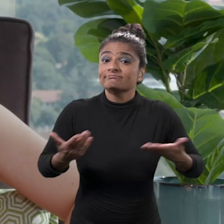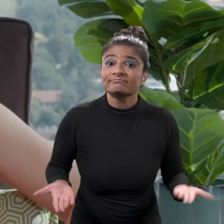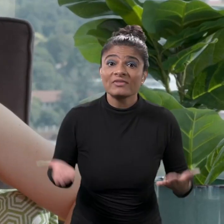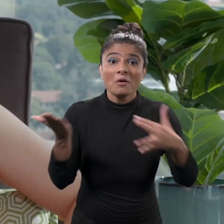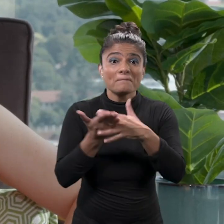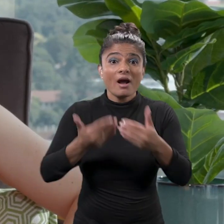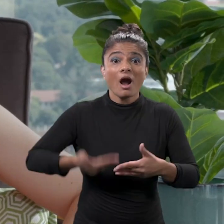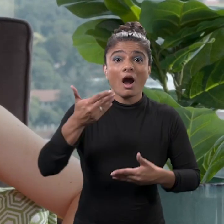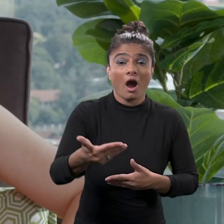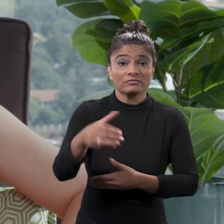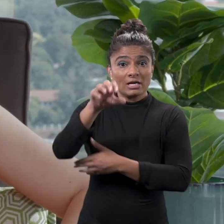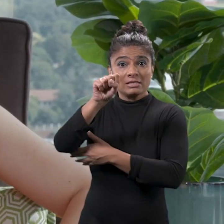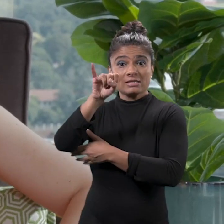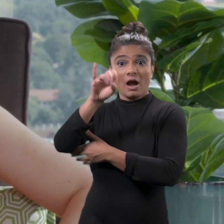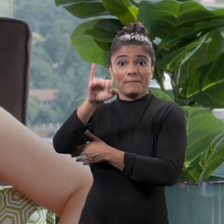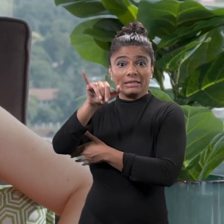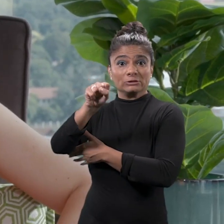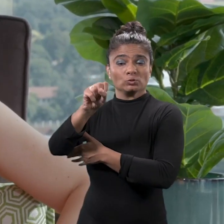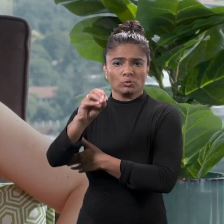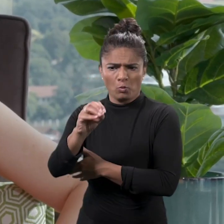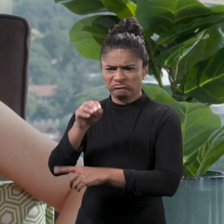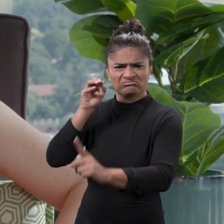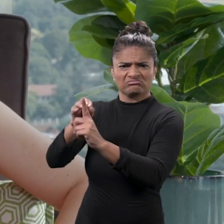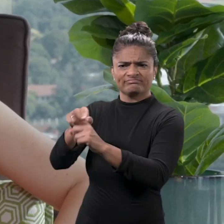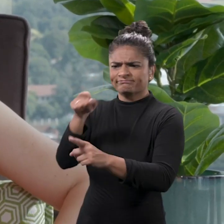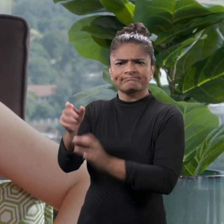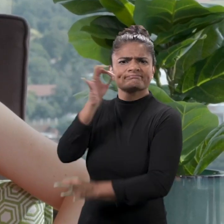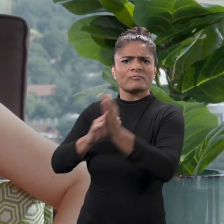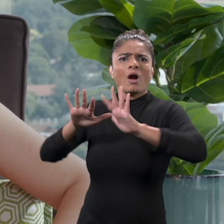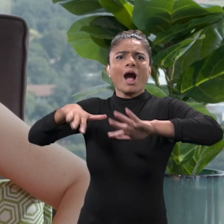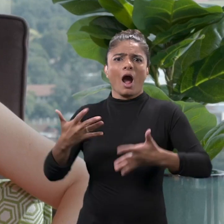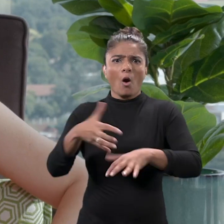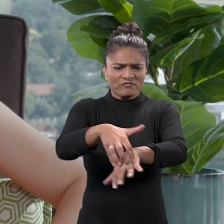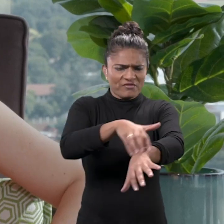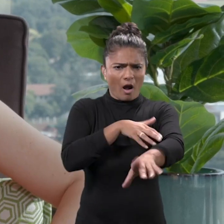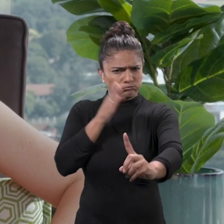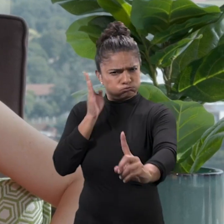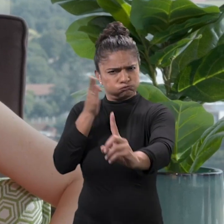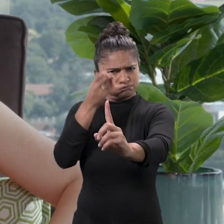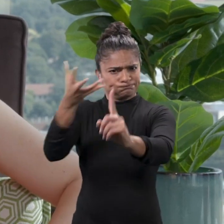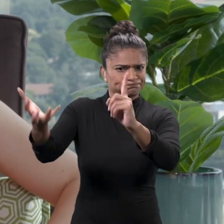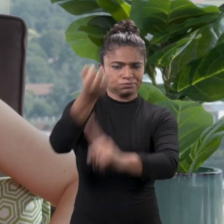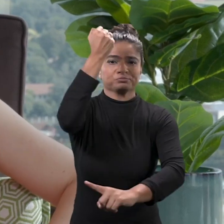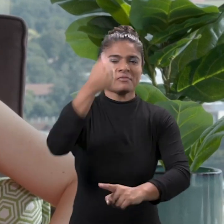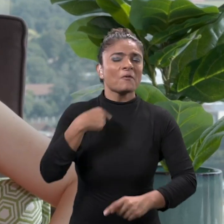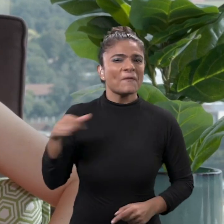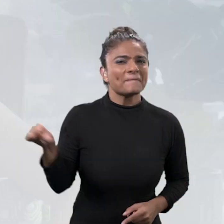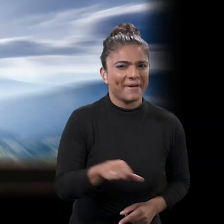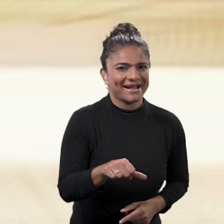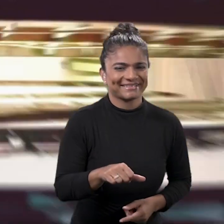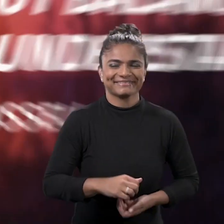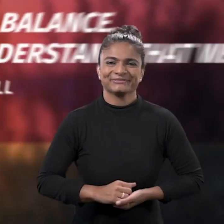After the break, we chat with Sibusiso Mogale about what it takes to enter and thrive in the agriculture sector. Ons is nou weer